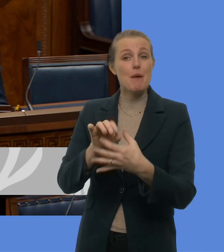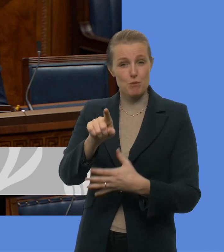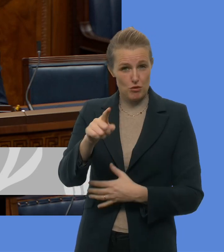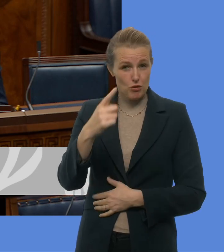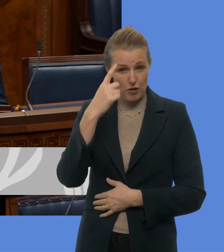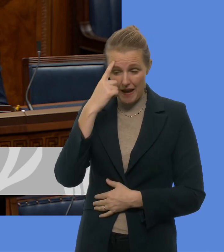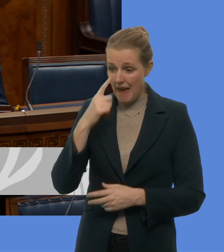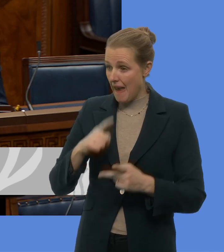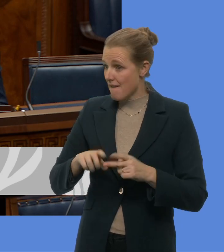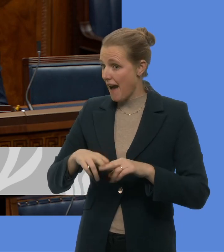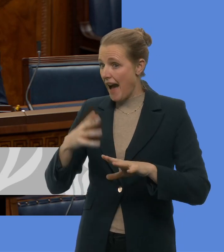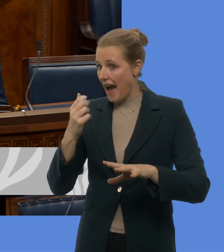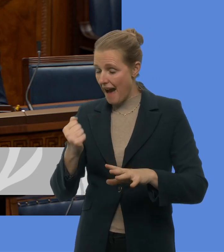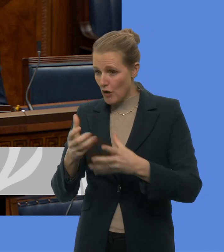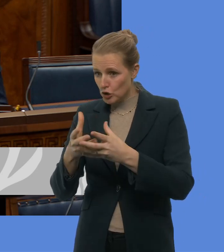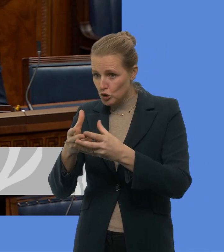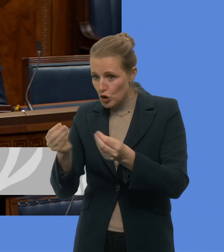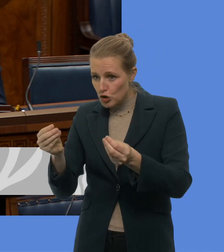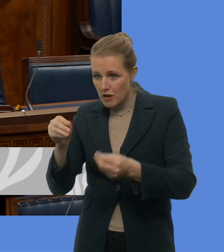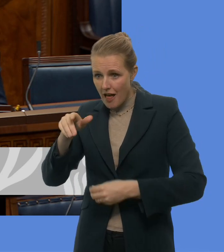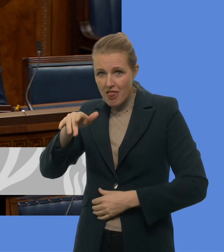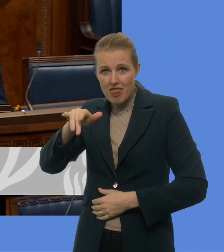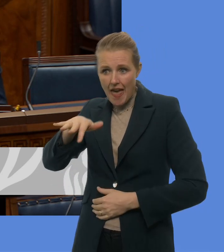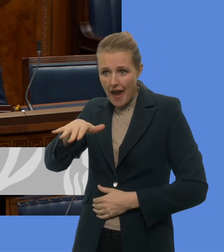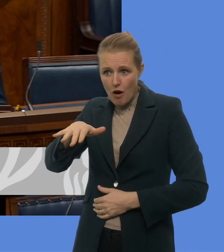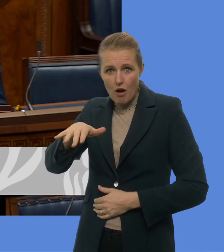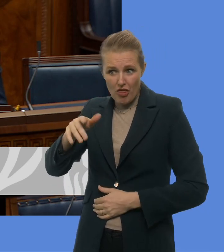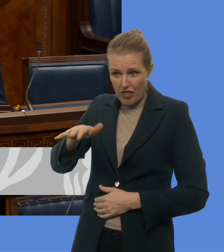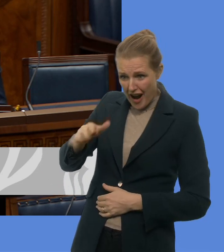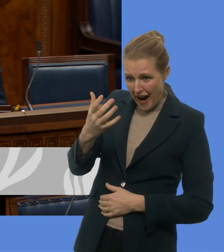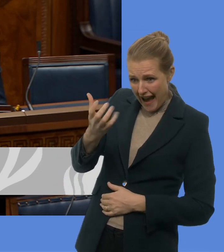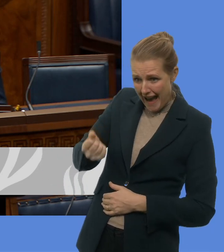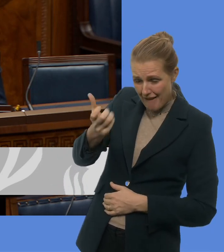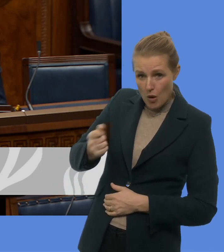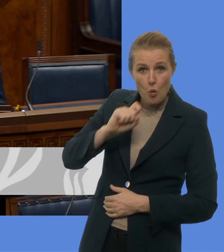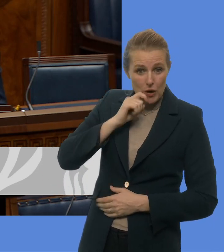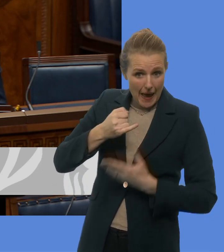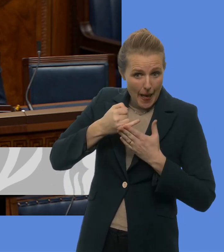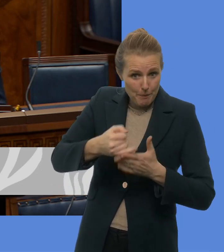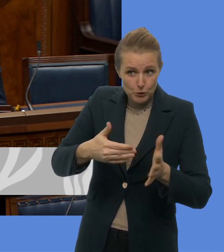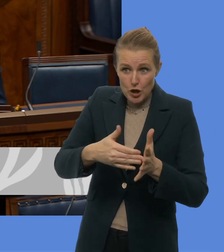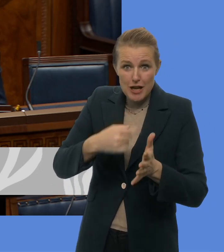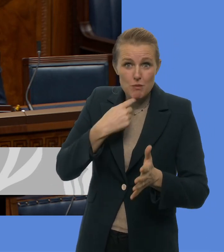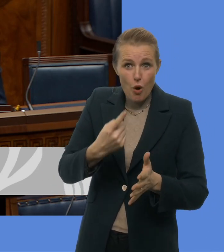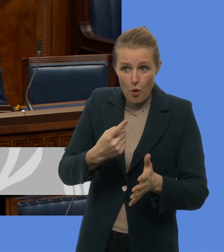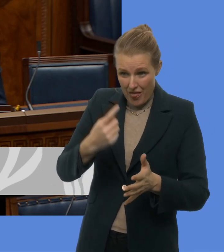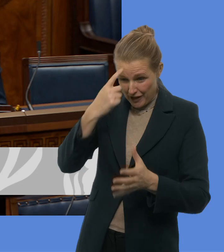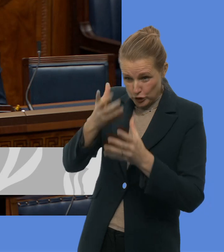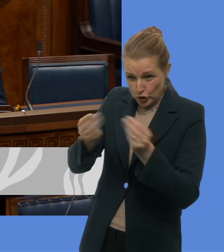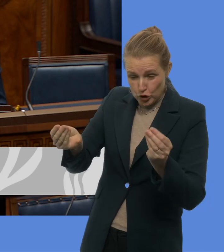lever I could pull that would help, even in a minor way, today and tomorrow, that I wouldn't pull